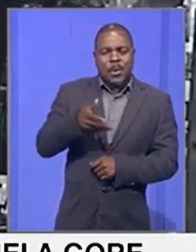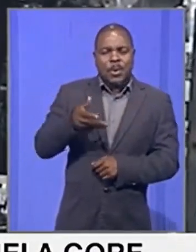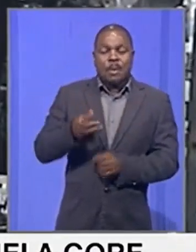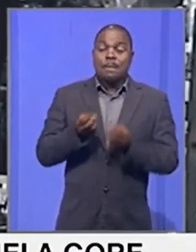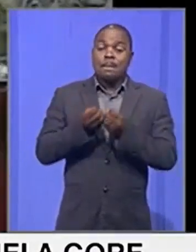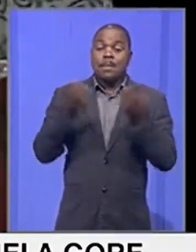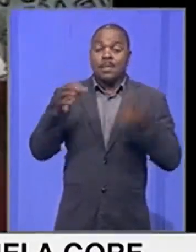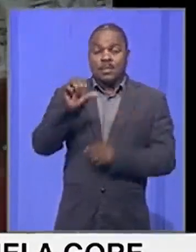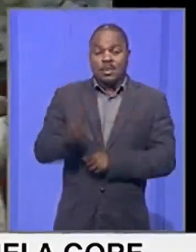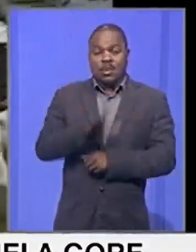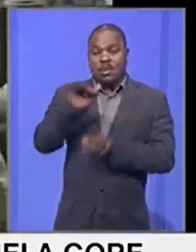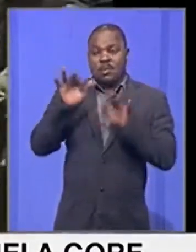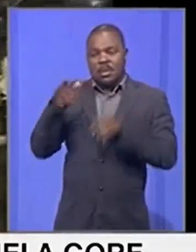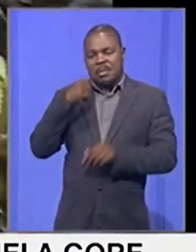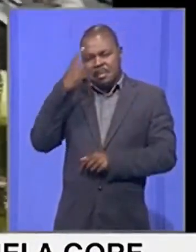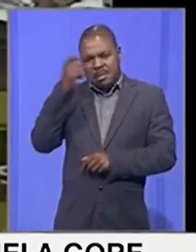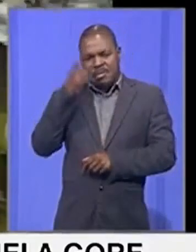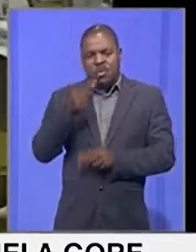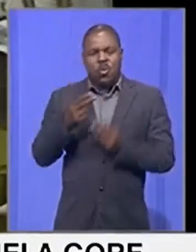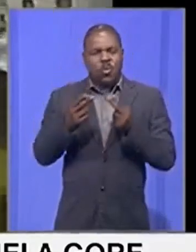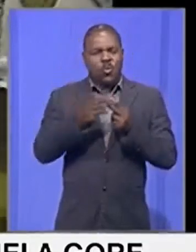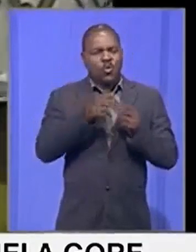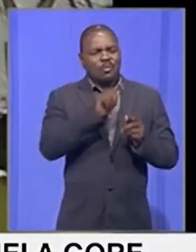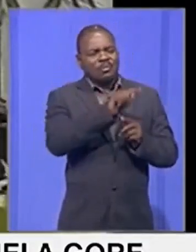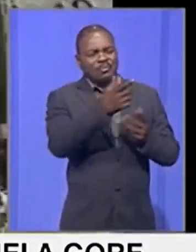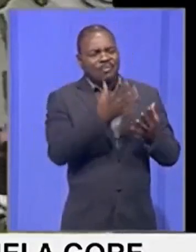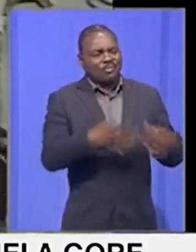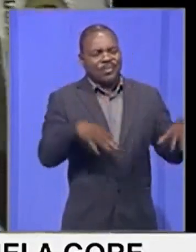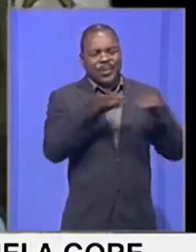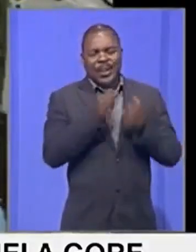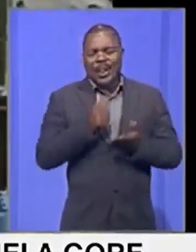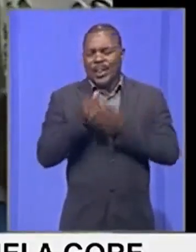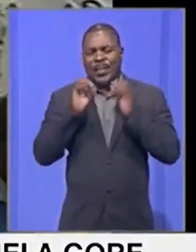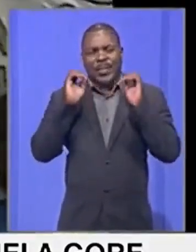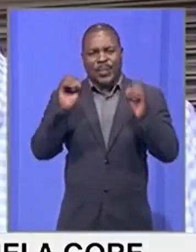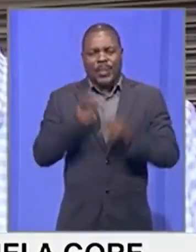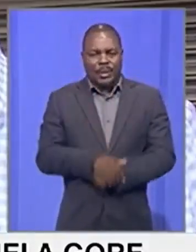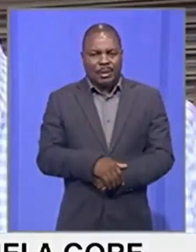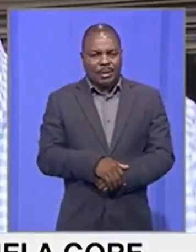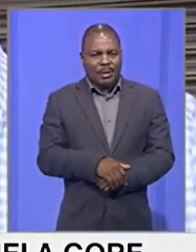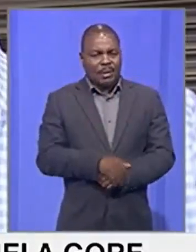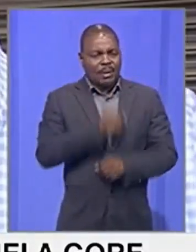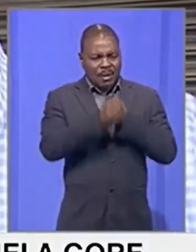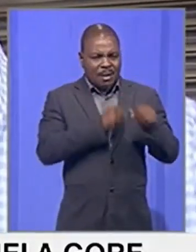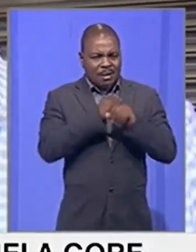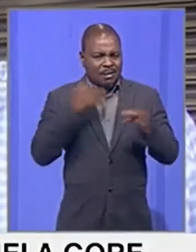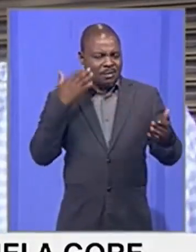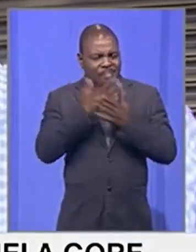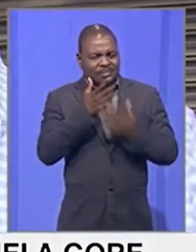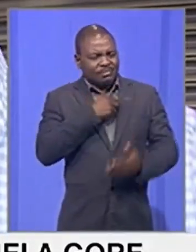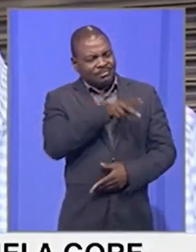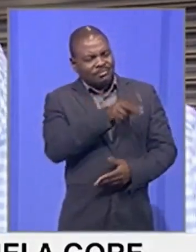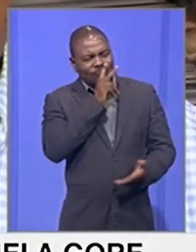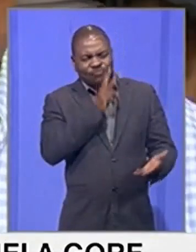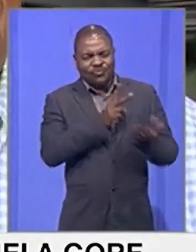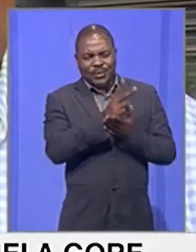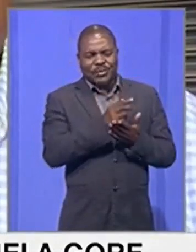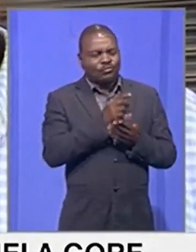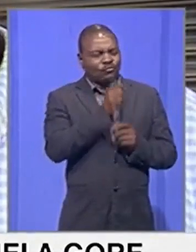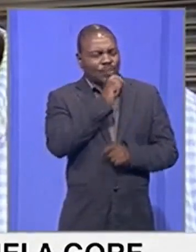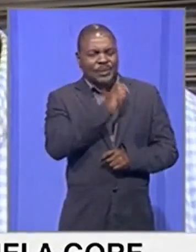Botlhokwa ba mekgatlho ya badiri mo Afrika Borwa bontsi bo botsoludiwa mo phatlhalatseng mo dingwageng tse di sa tswang go feta. Tse ke jaaka badiri ba tsweletse